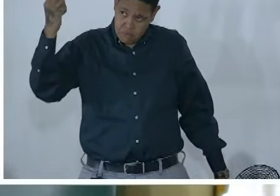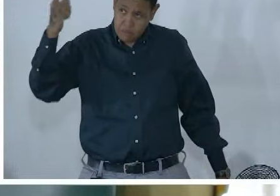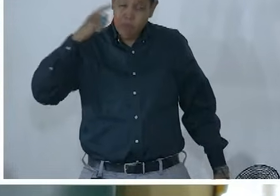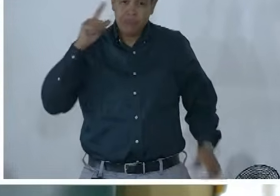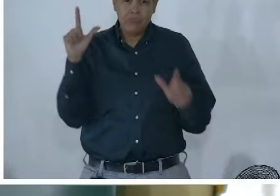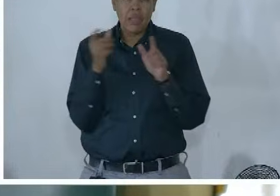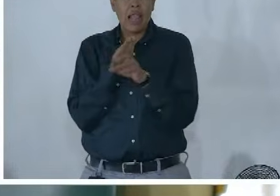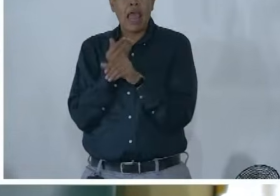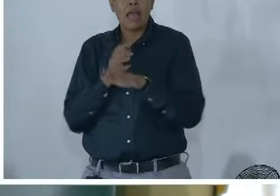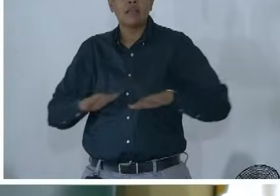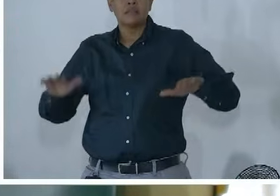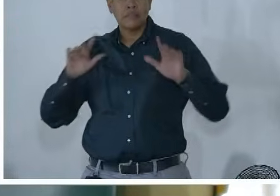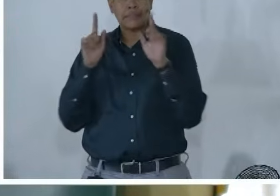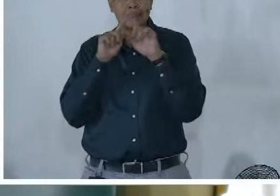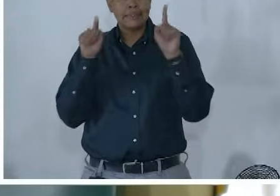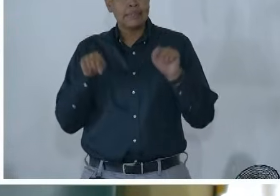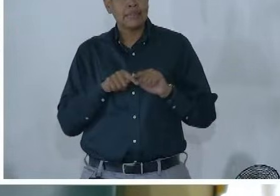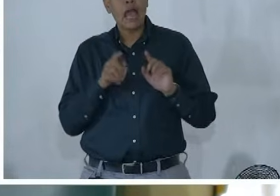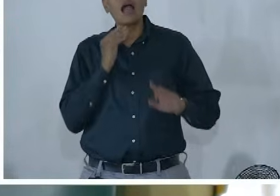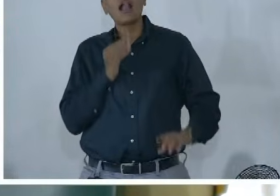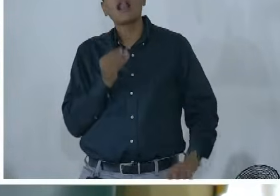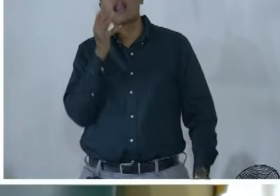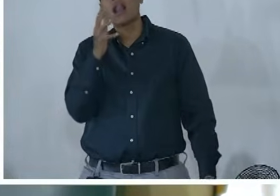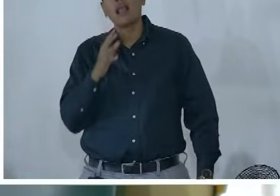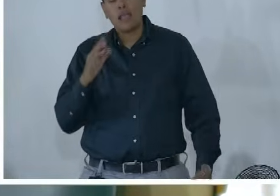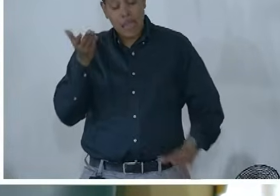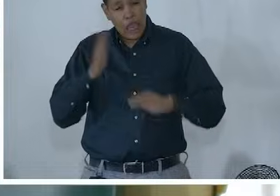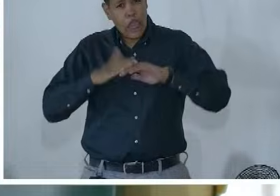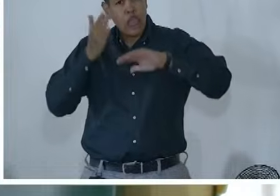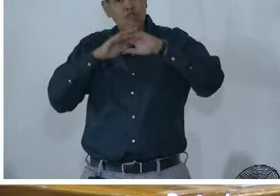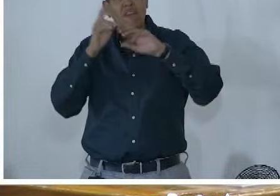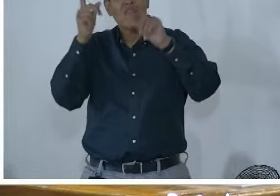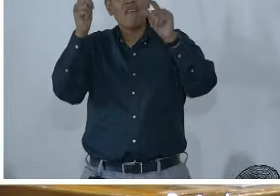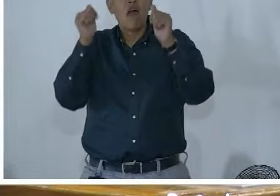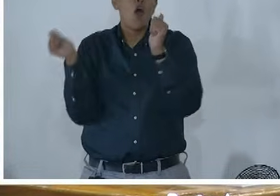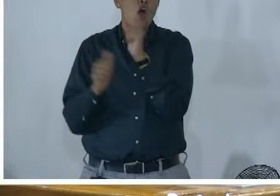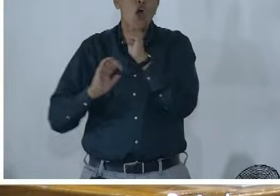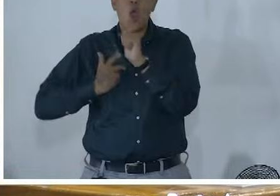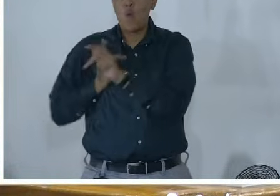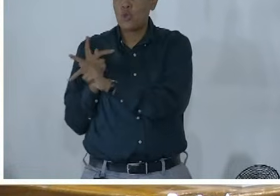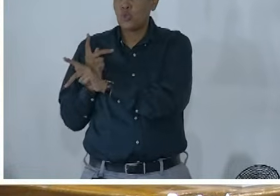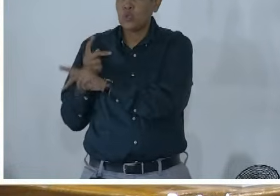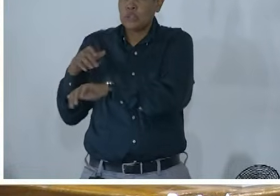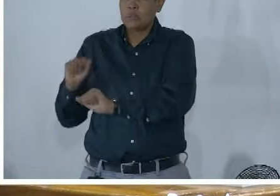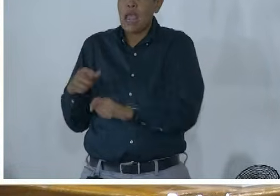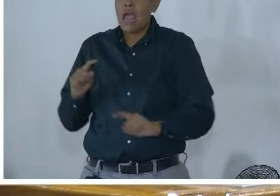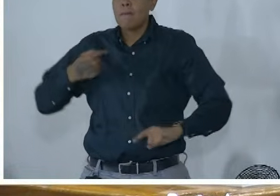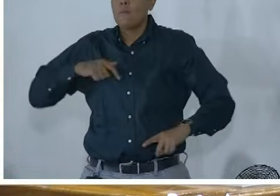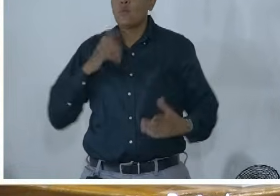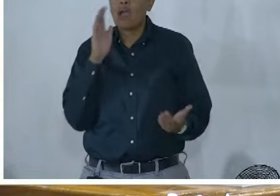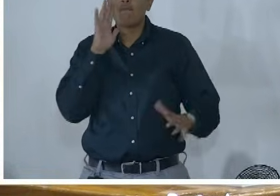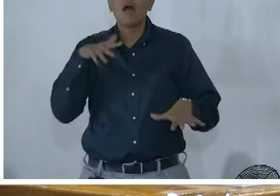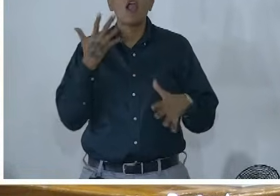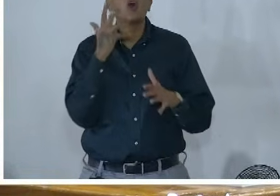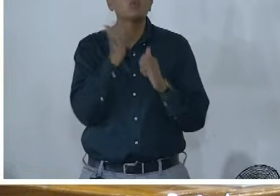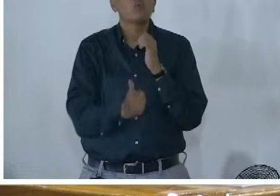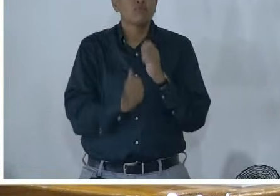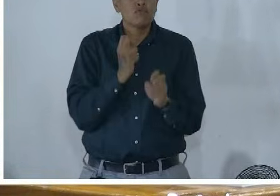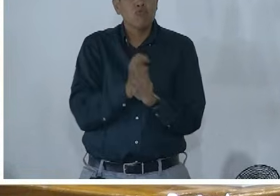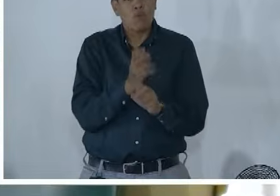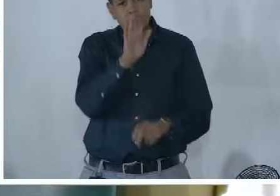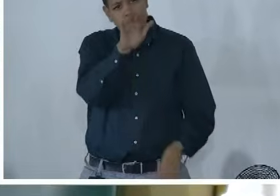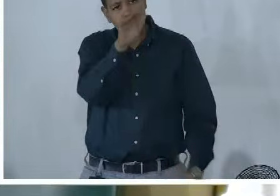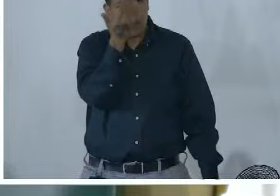titling has increased under our stewardship, right? We have actually been a lot tougher on